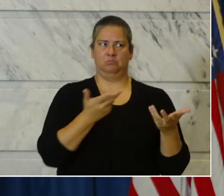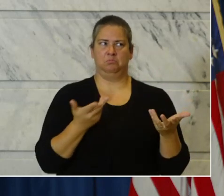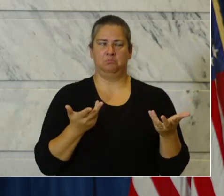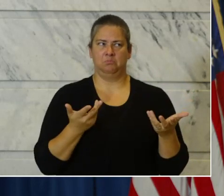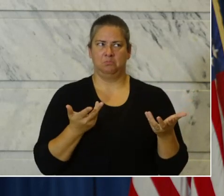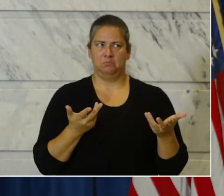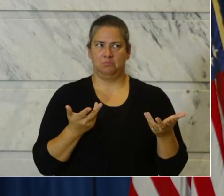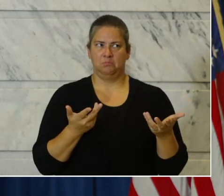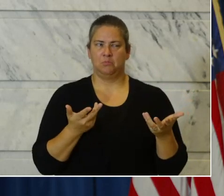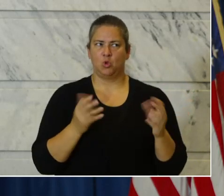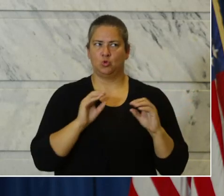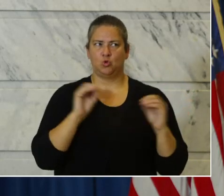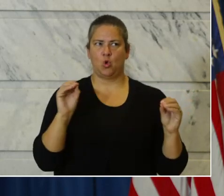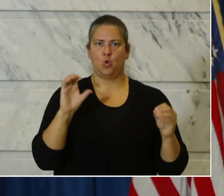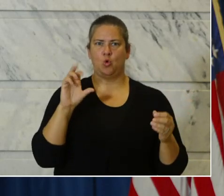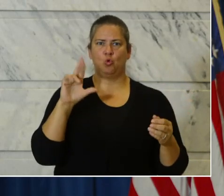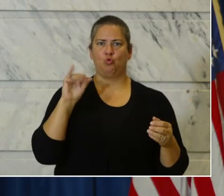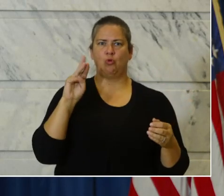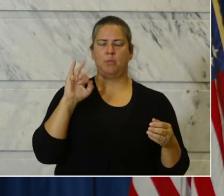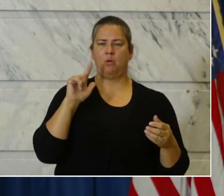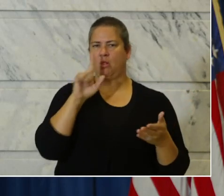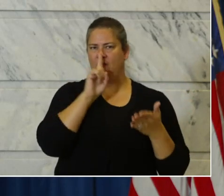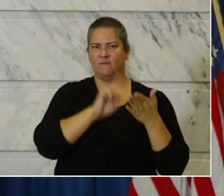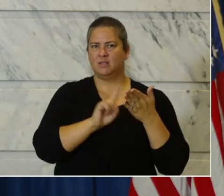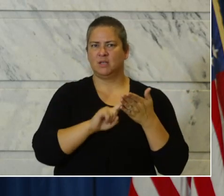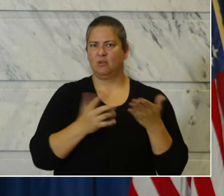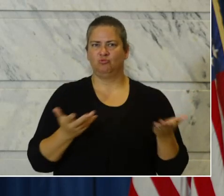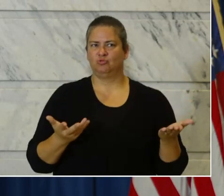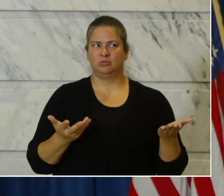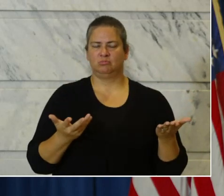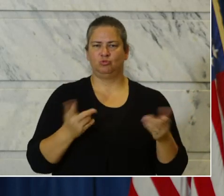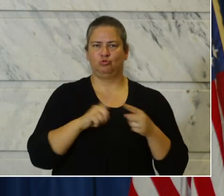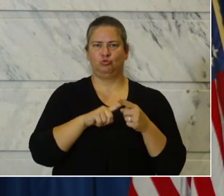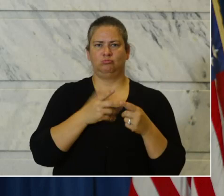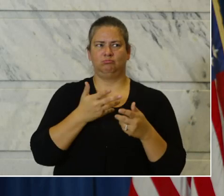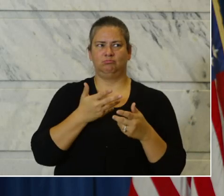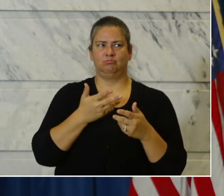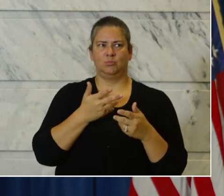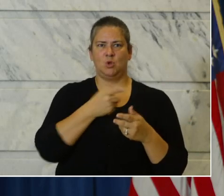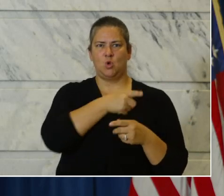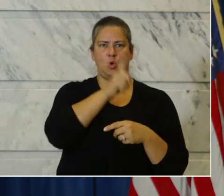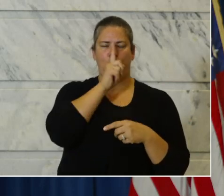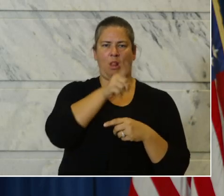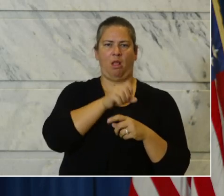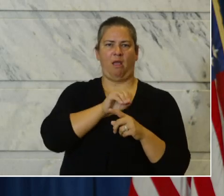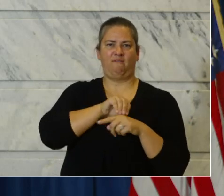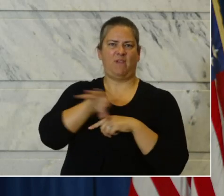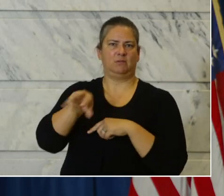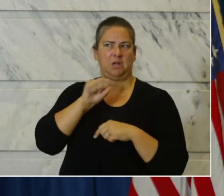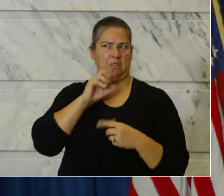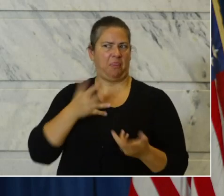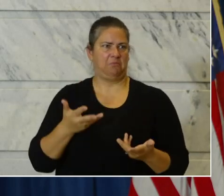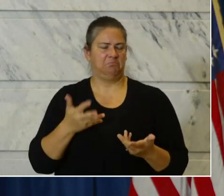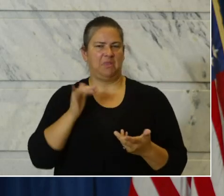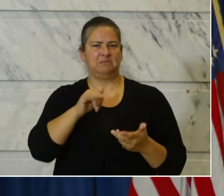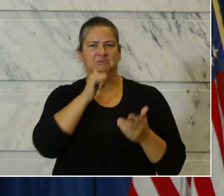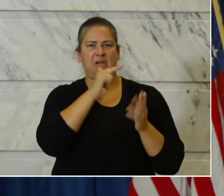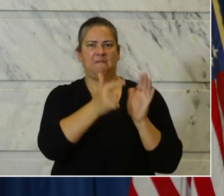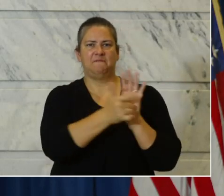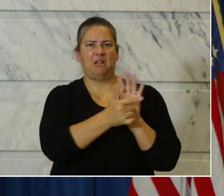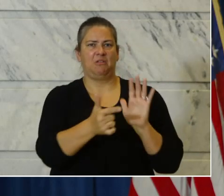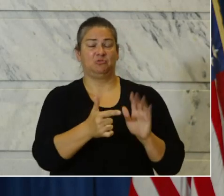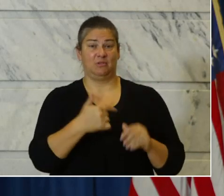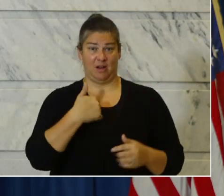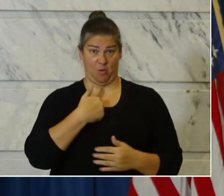no criminal investigation there that you can compromise, and so I do not think there can be a violation of those duties. I'm not the only